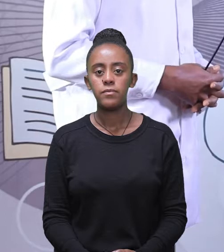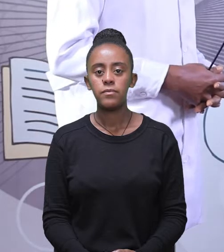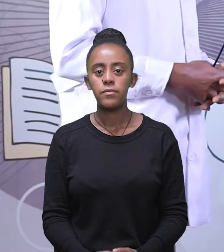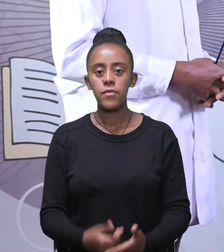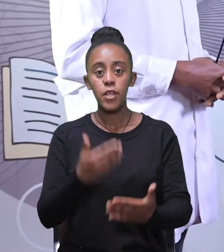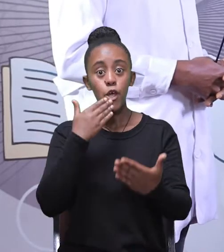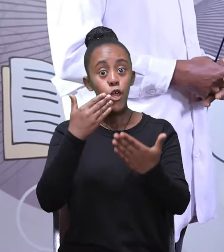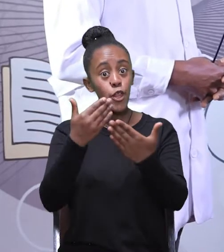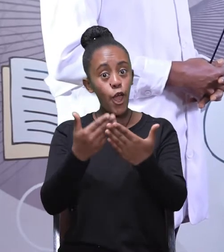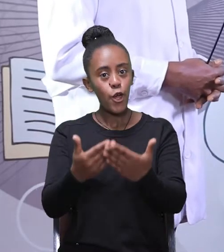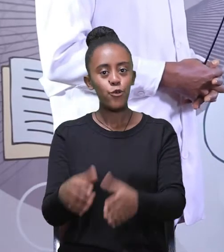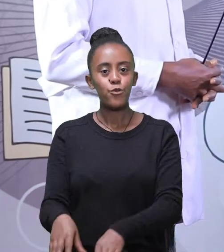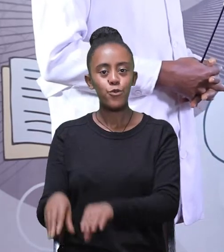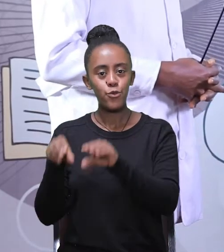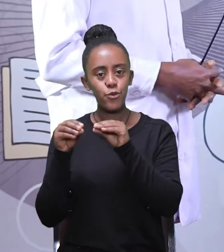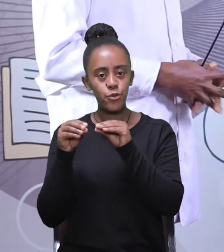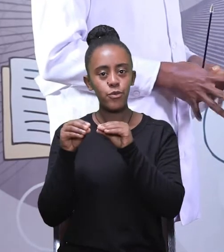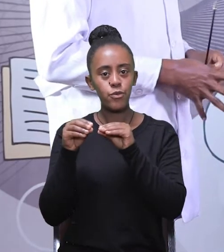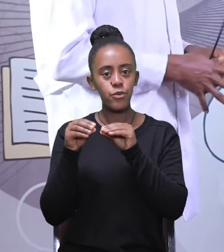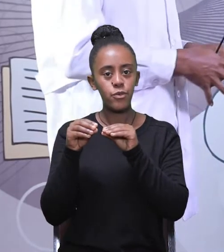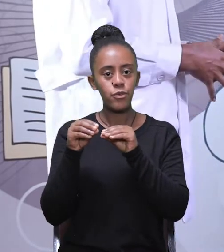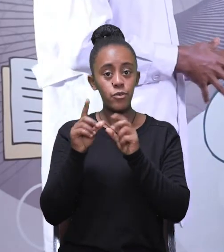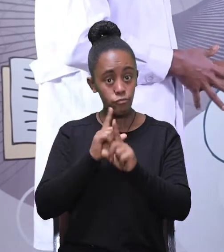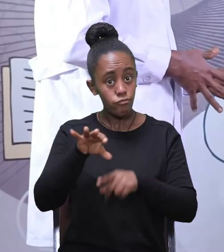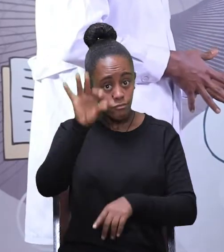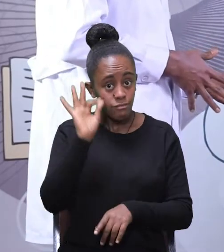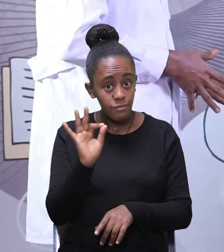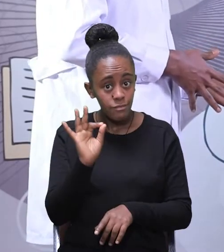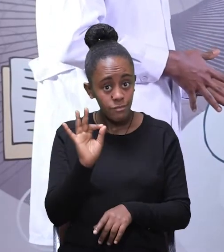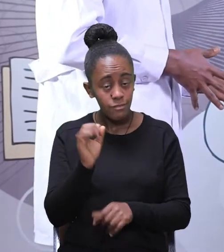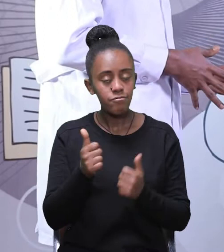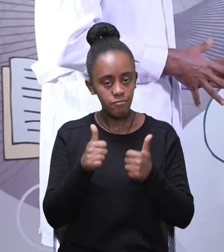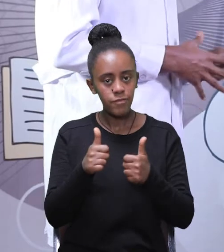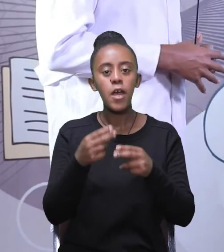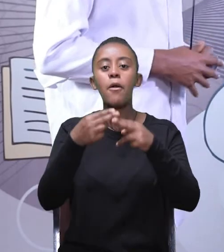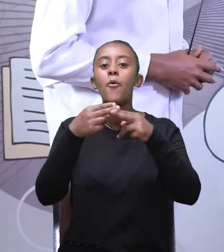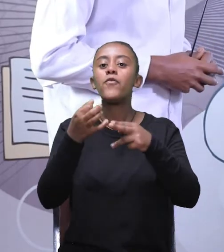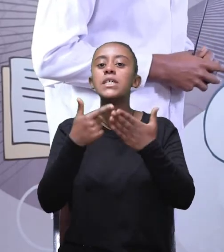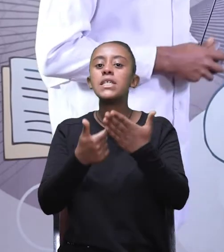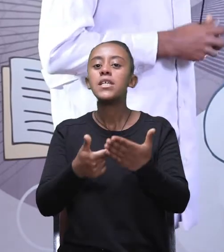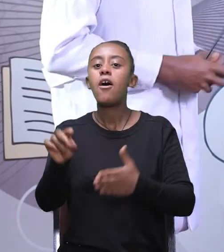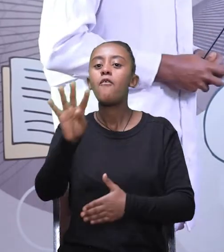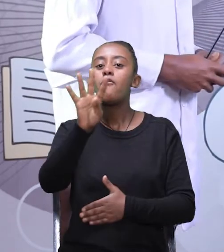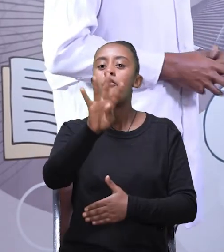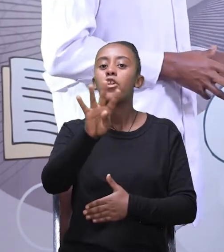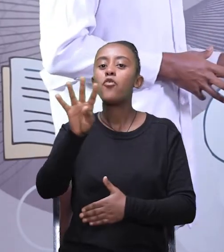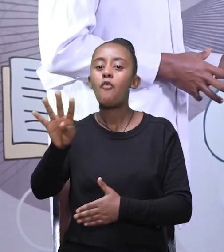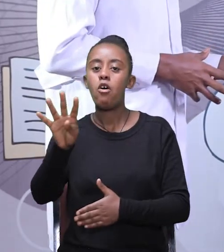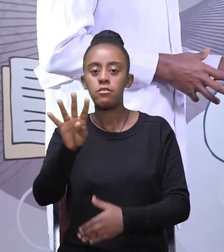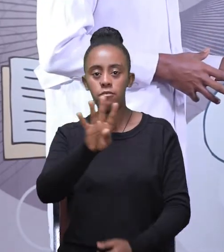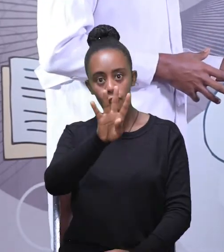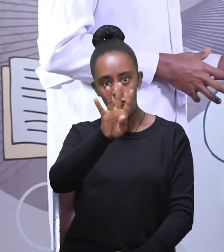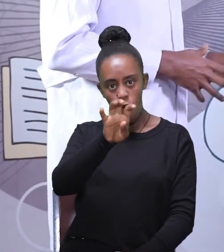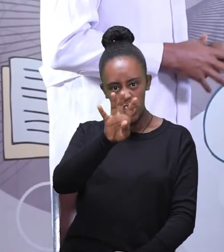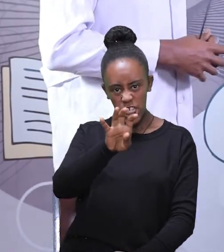Thank you, students. Have you got the answer? The name of this number is 44. The name of